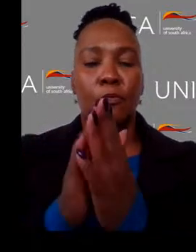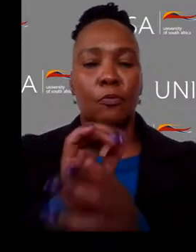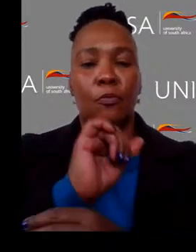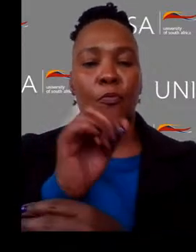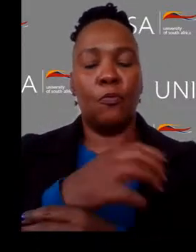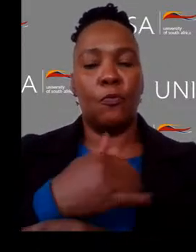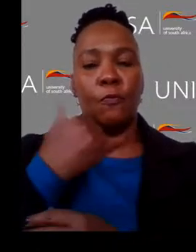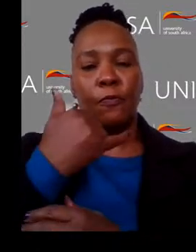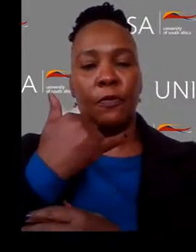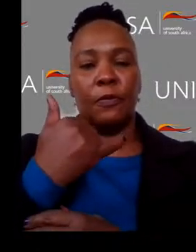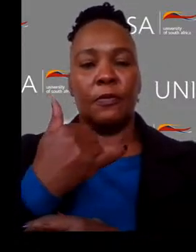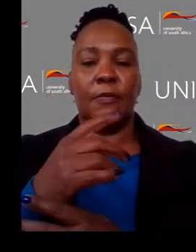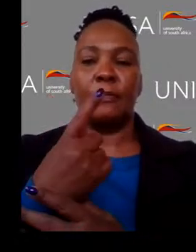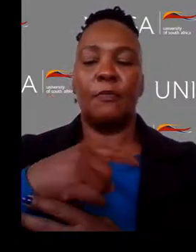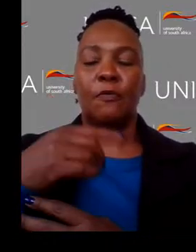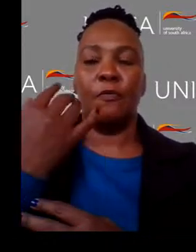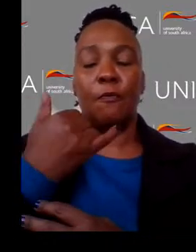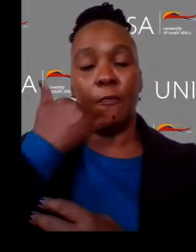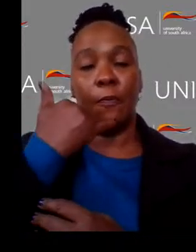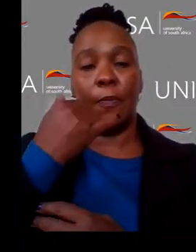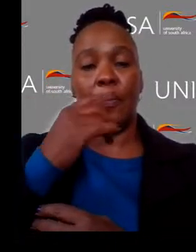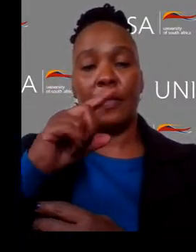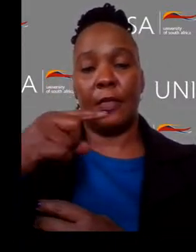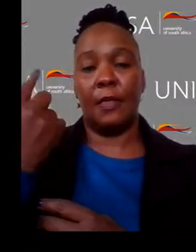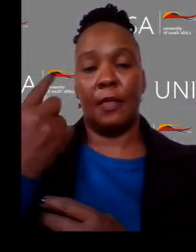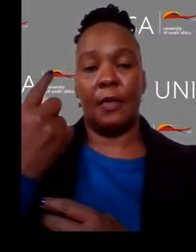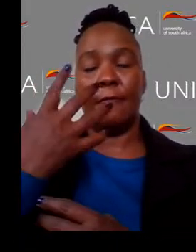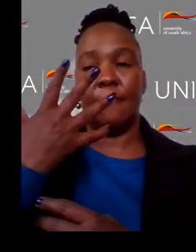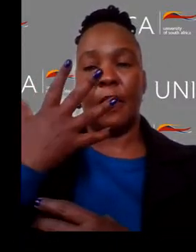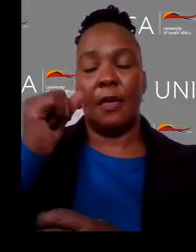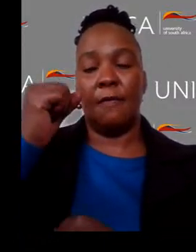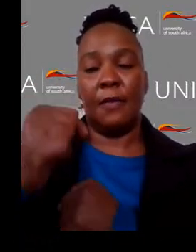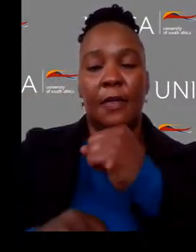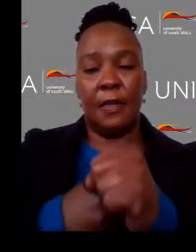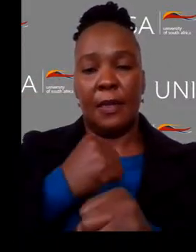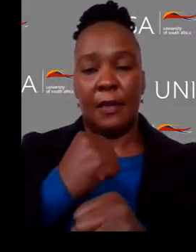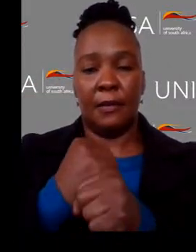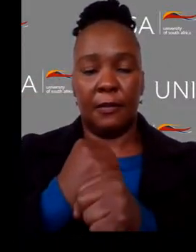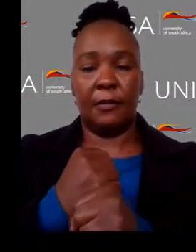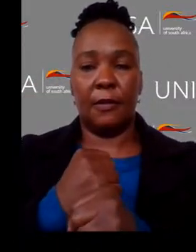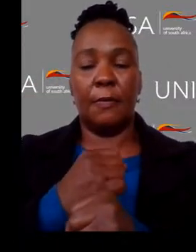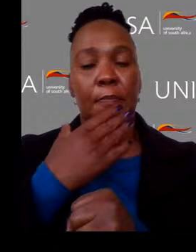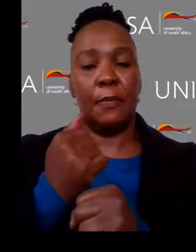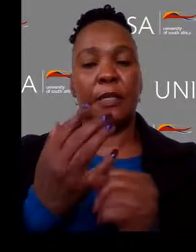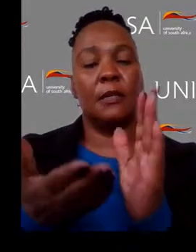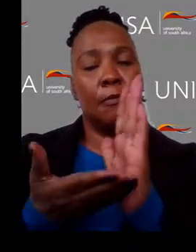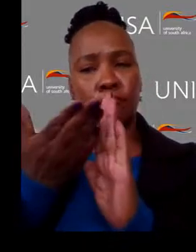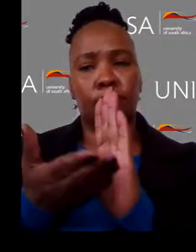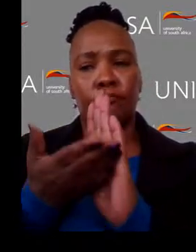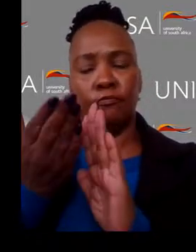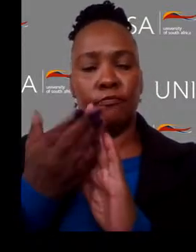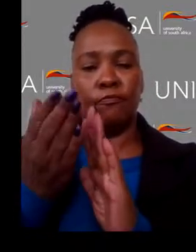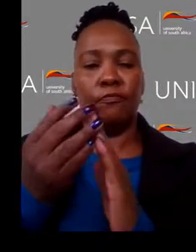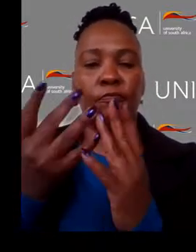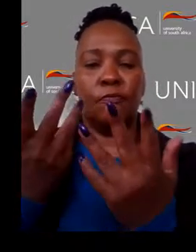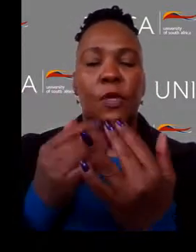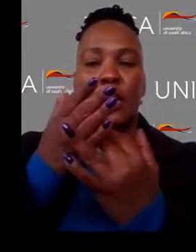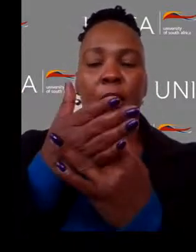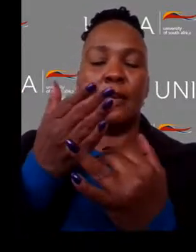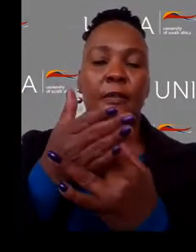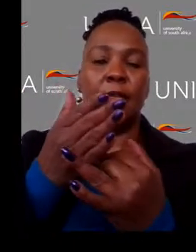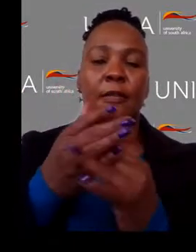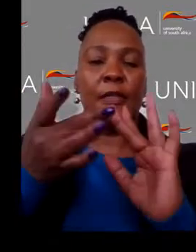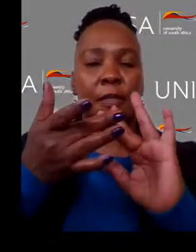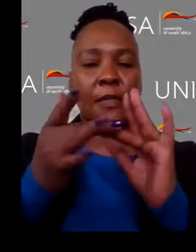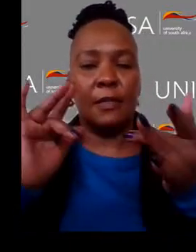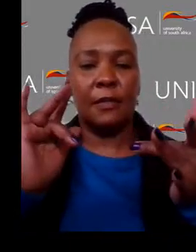But preferably for smartphones now older than 5 years, it's updated to the latest operating system, got access to the internet,